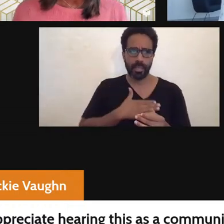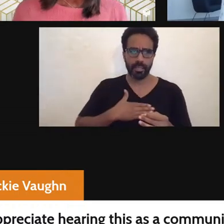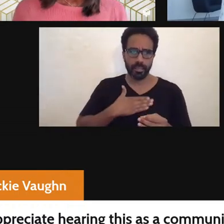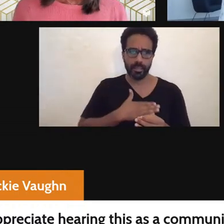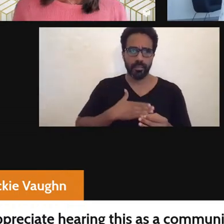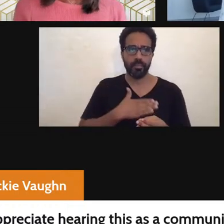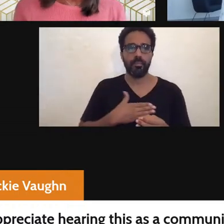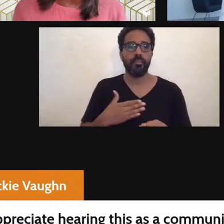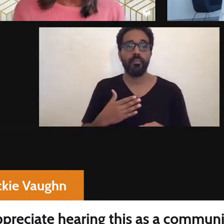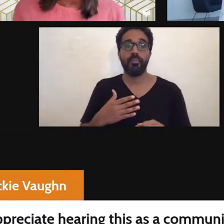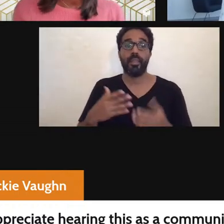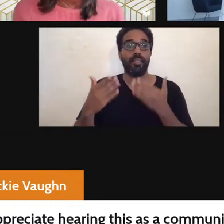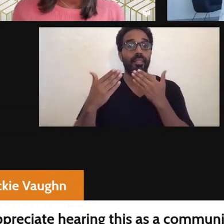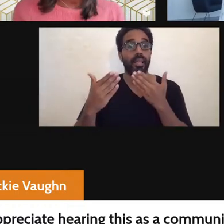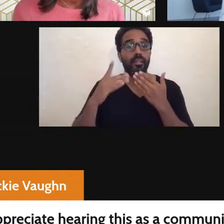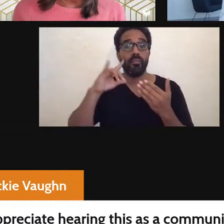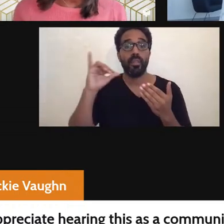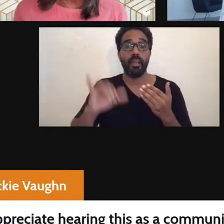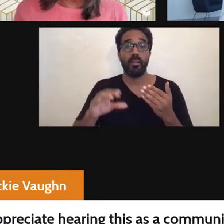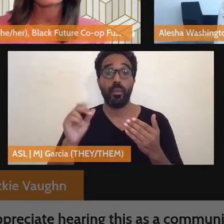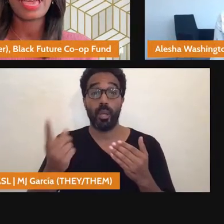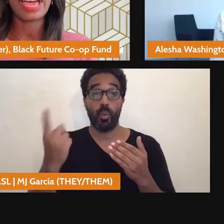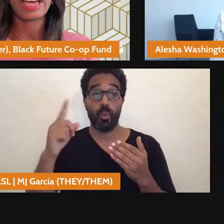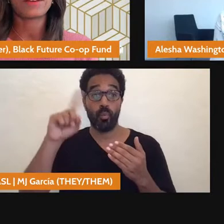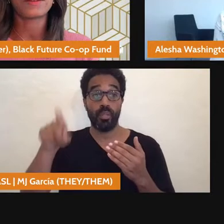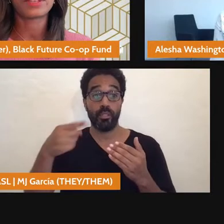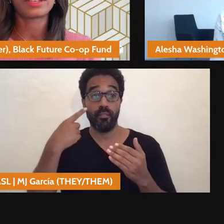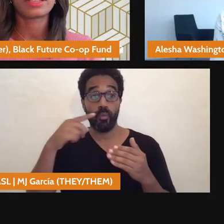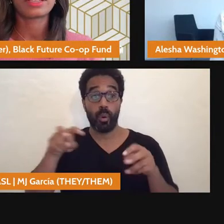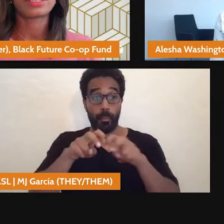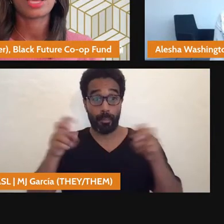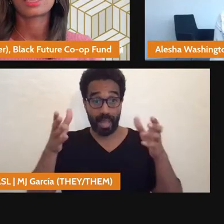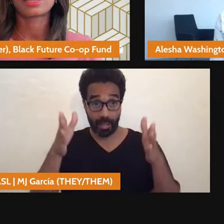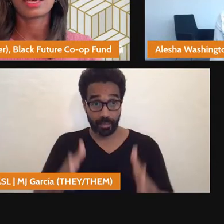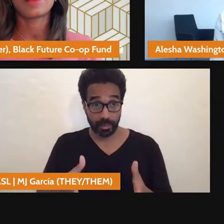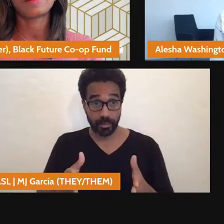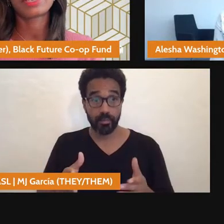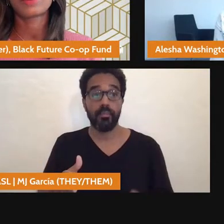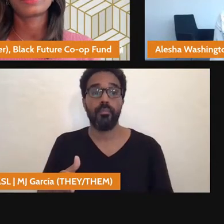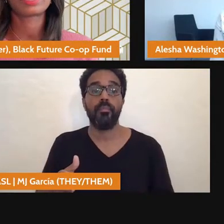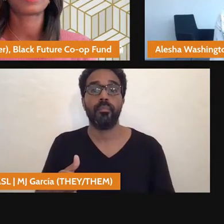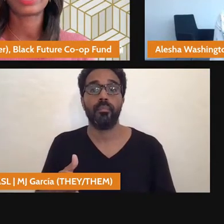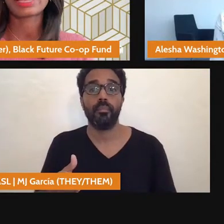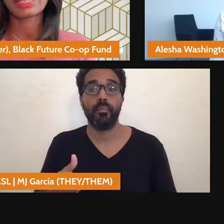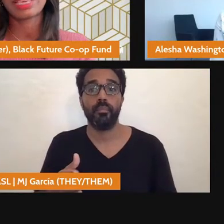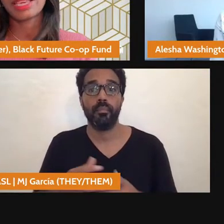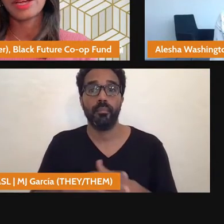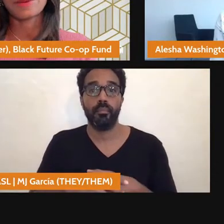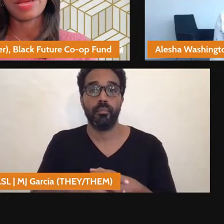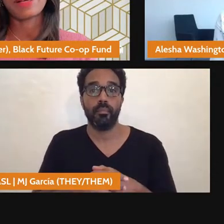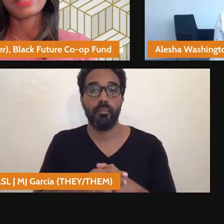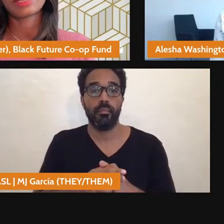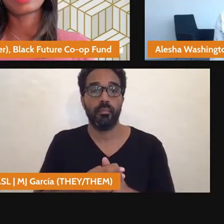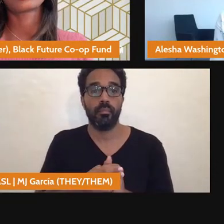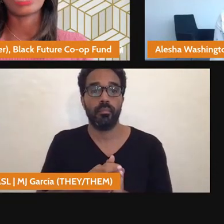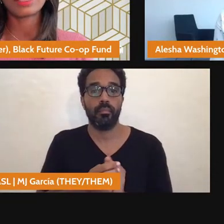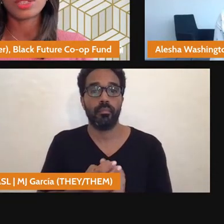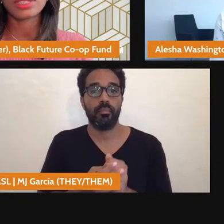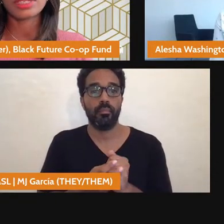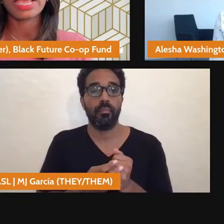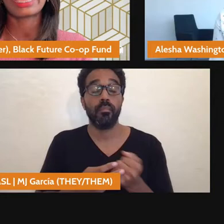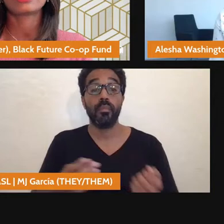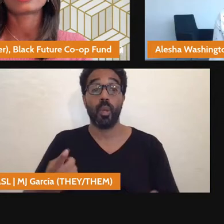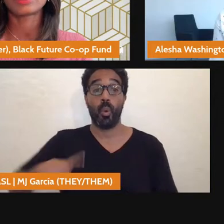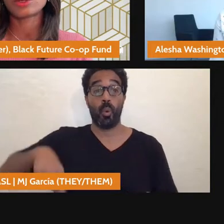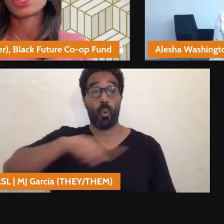it. For the panelists, we have talked to some great extent here about some of the